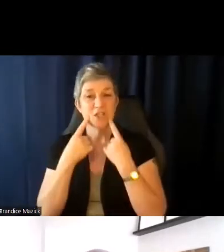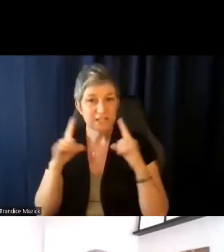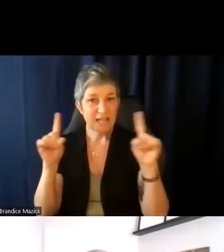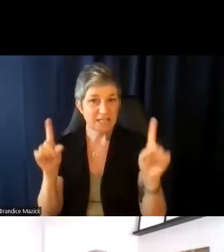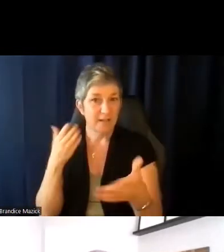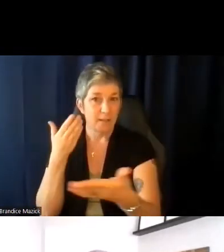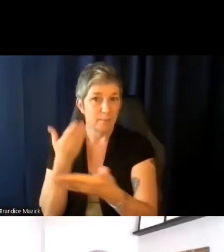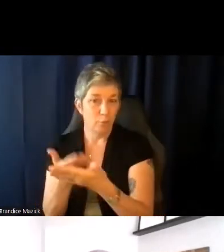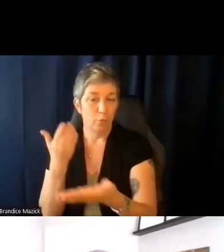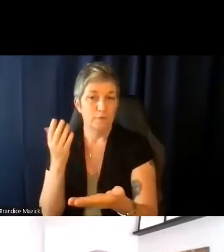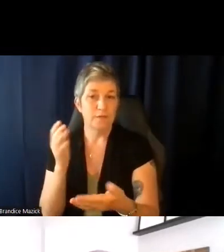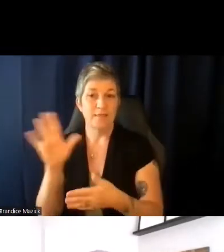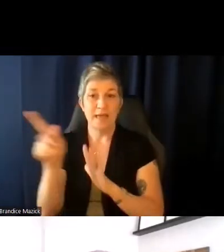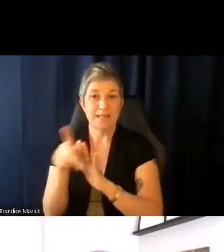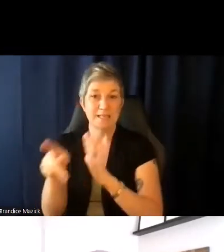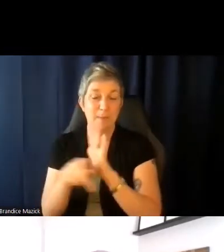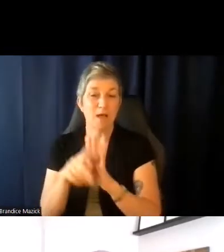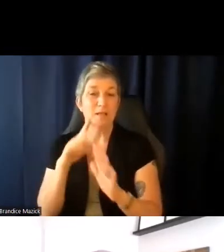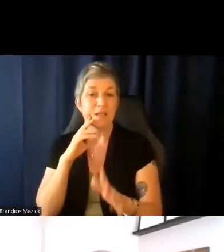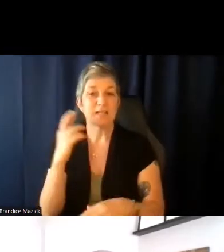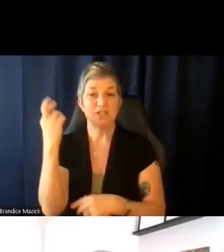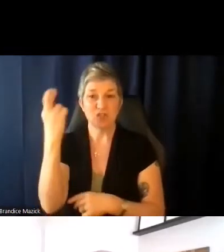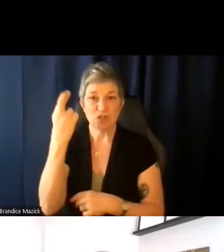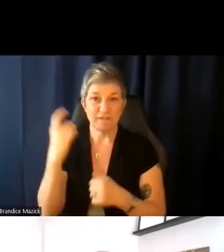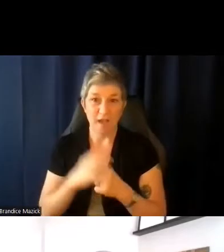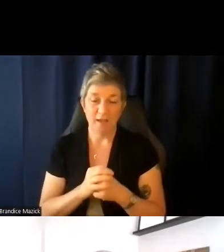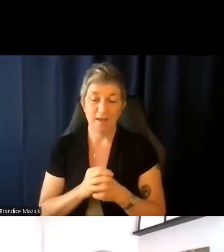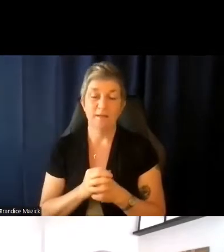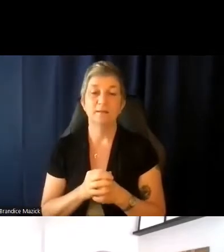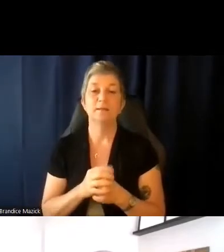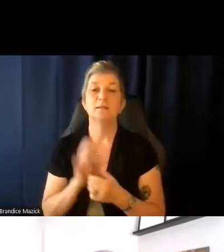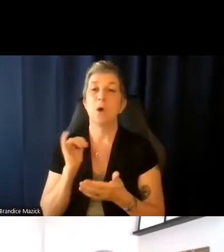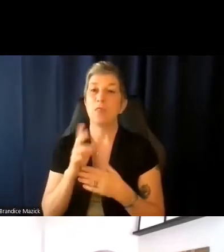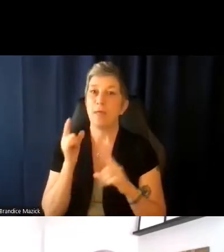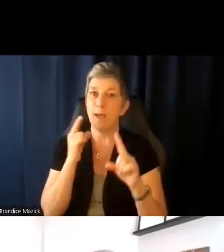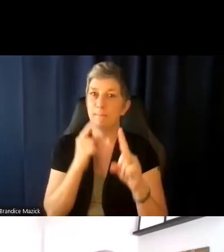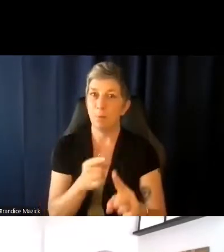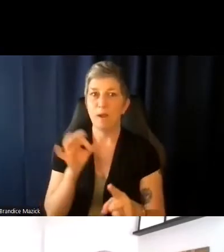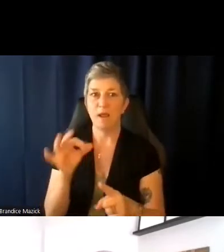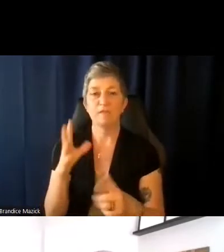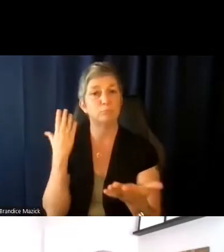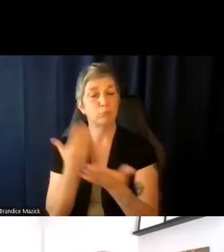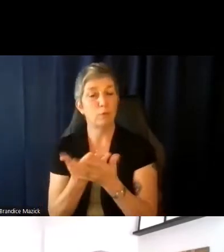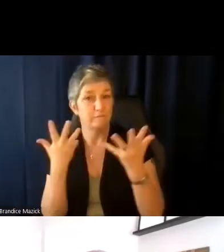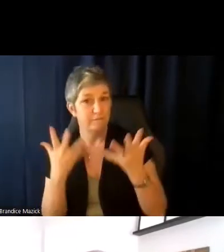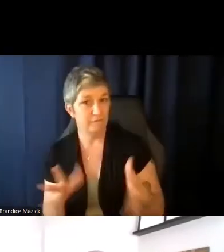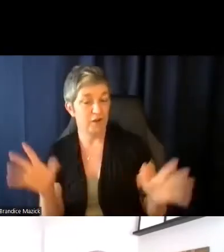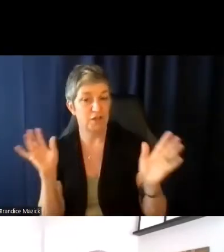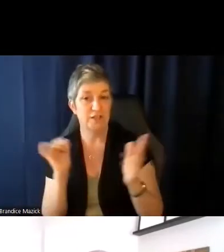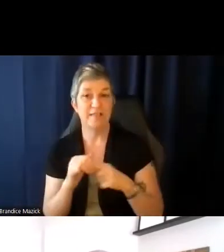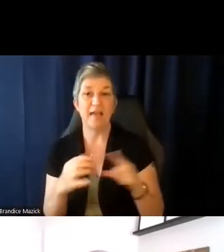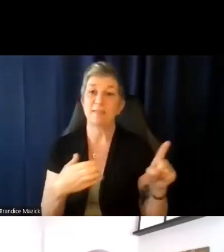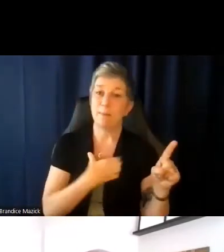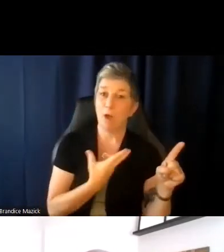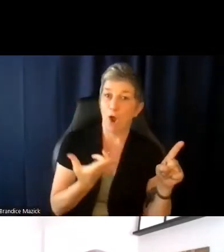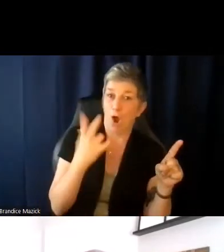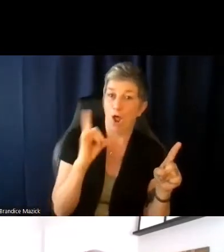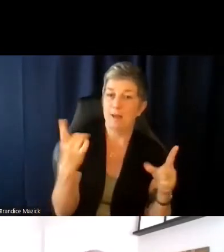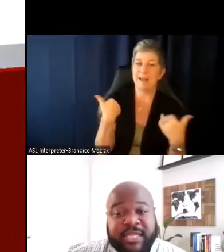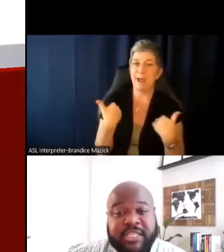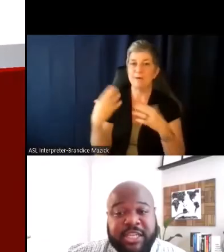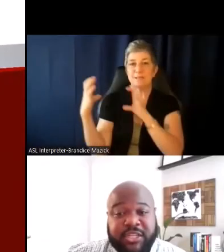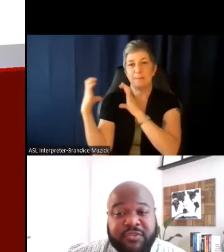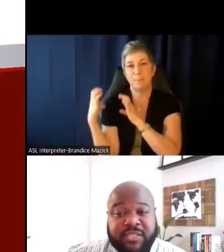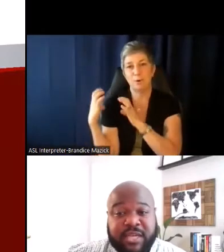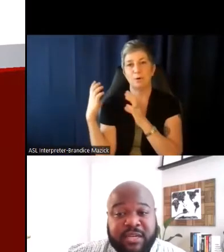proves that its policy is justified. So at that point, if that has been proven, then plaintiff or HUD has the burden to prove